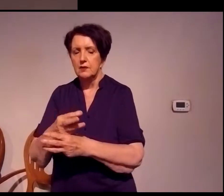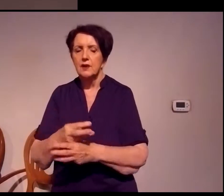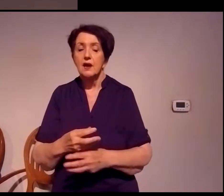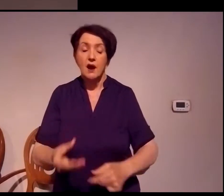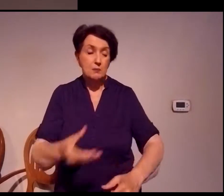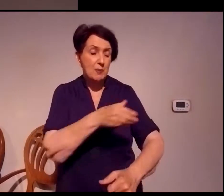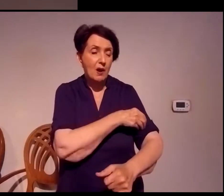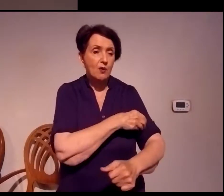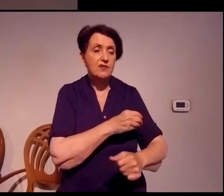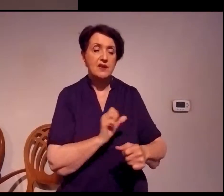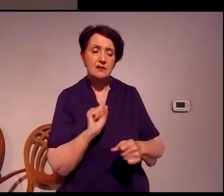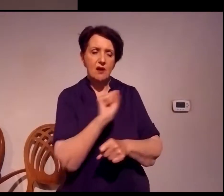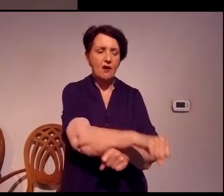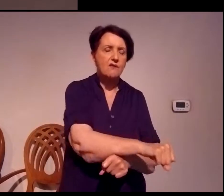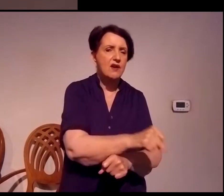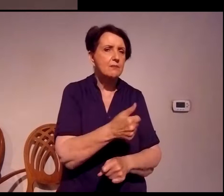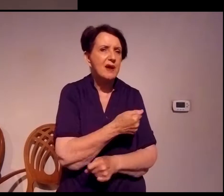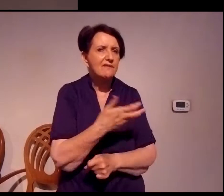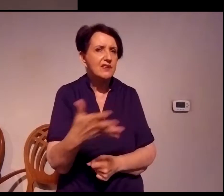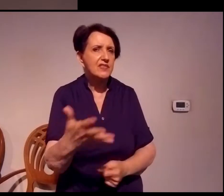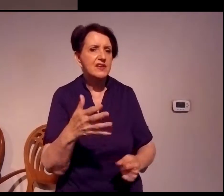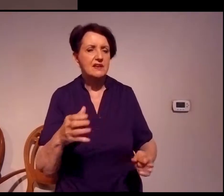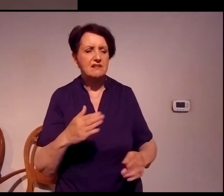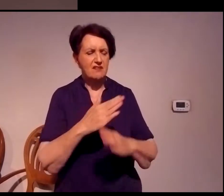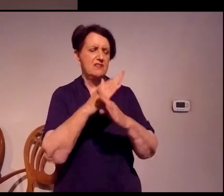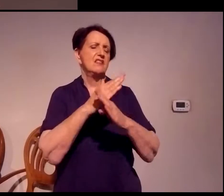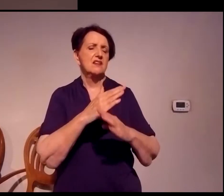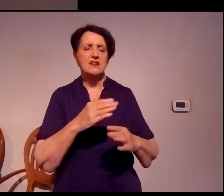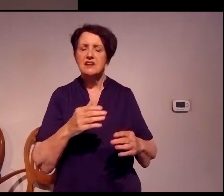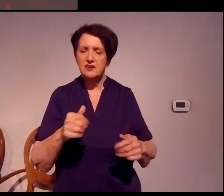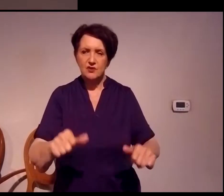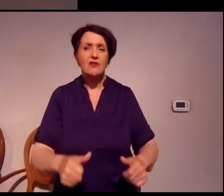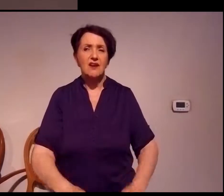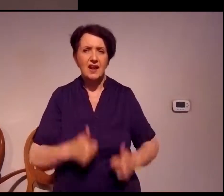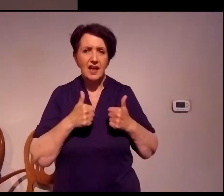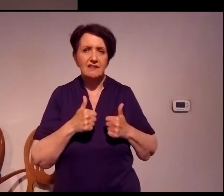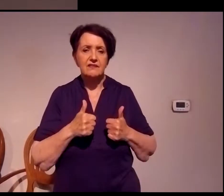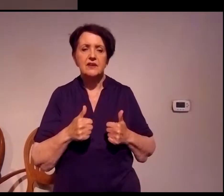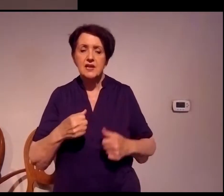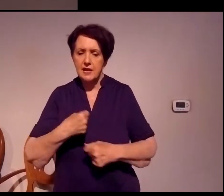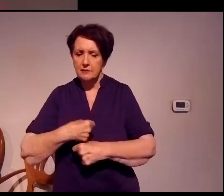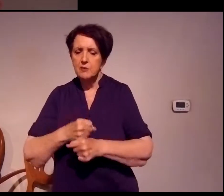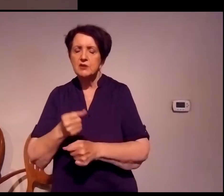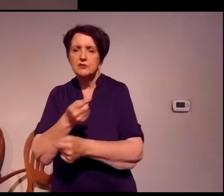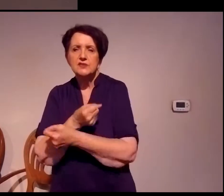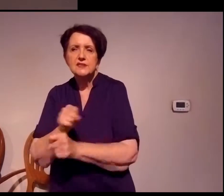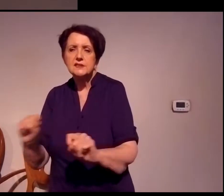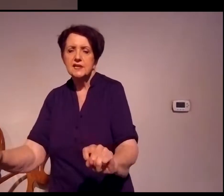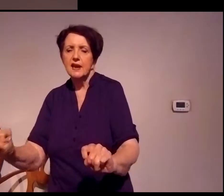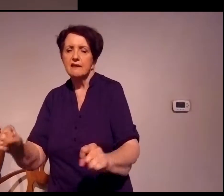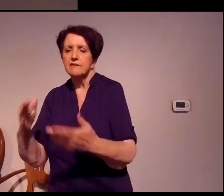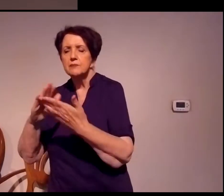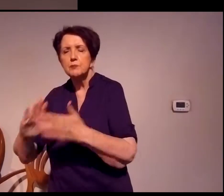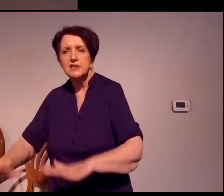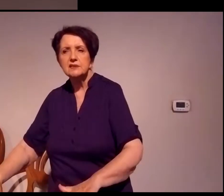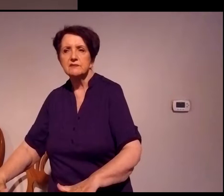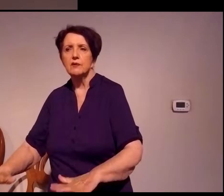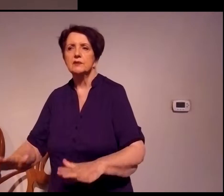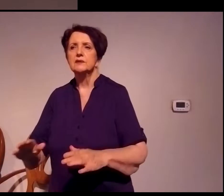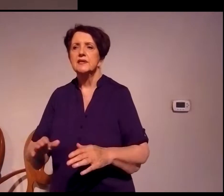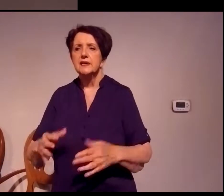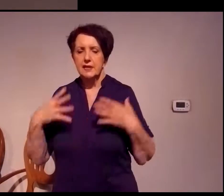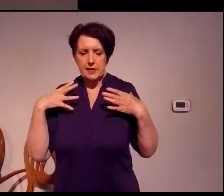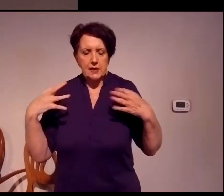overcome every obstacle in our life and set us safe, satisfied, and at peace, healed and prosperous in a